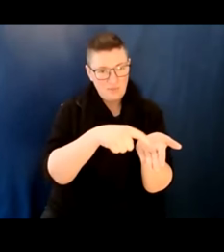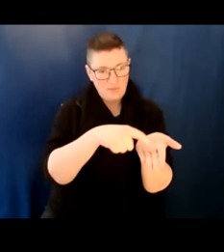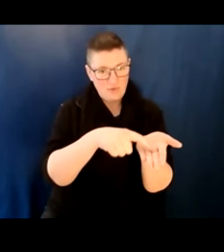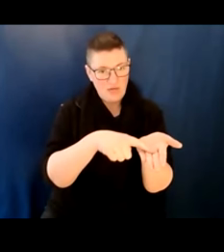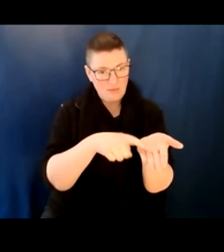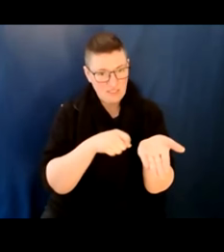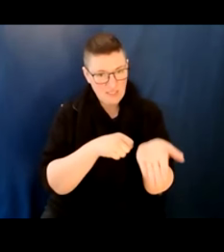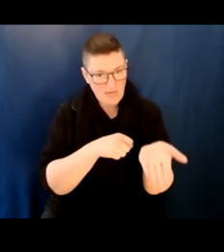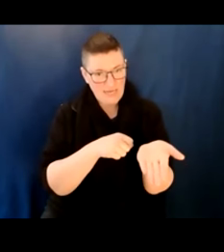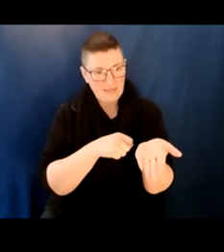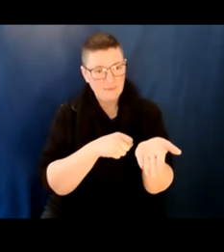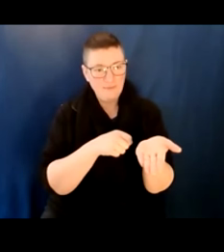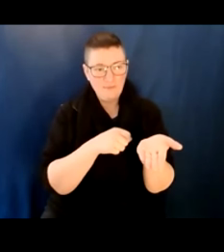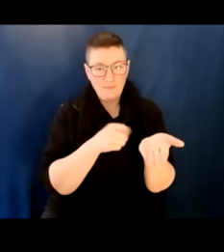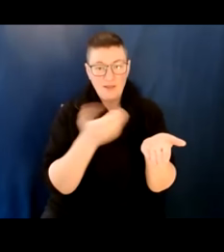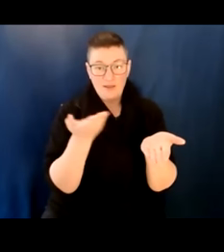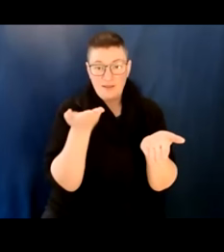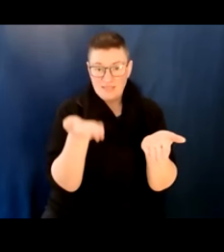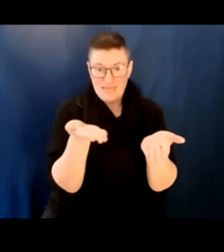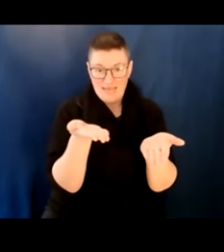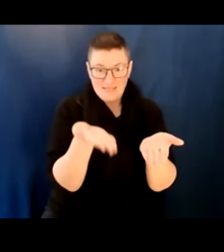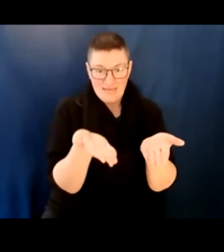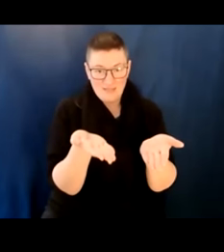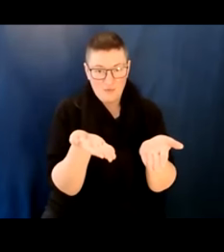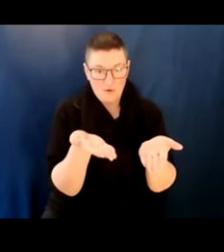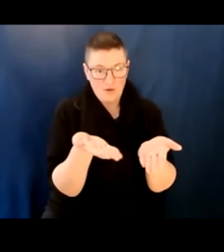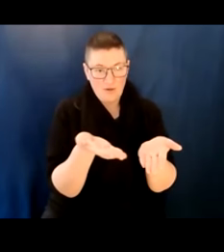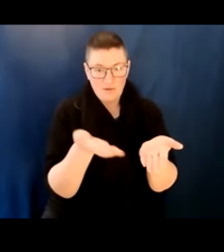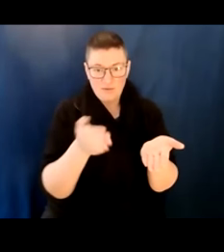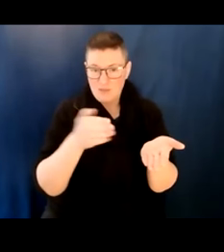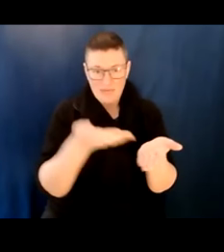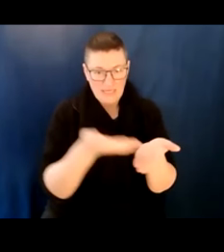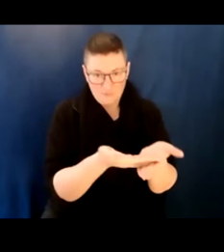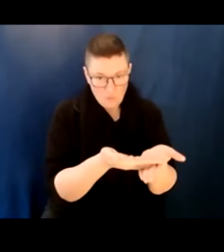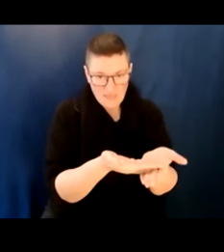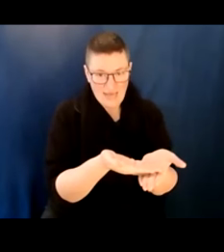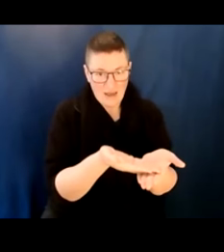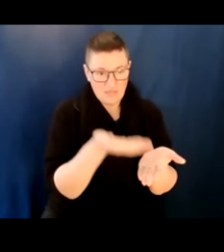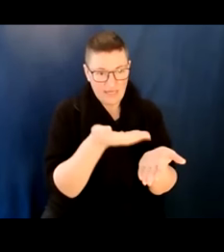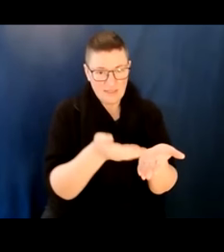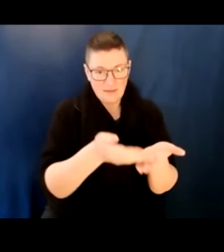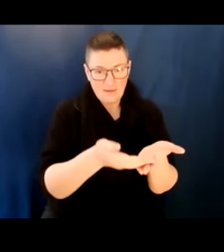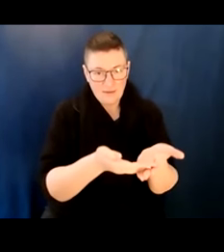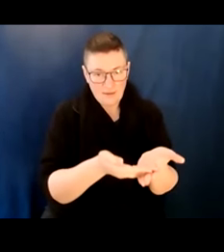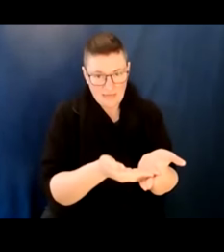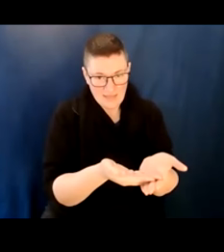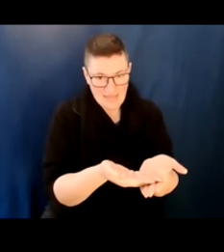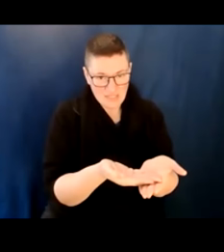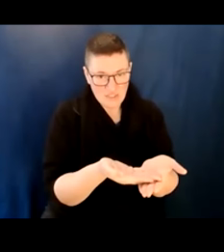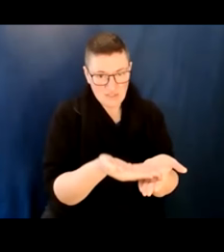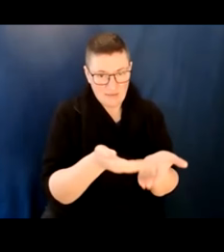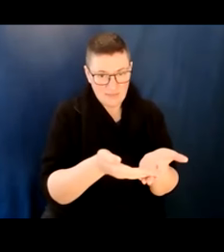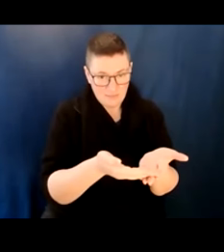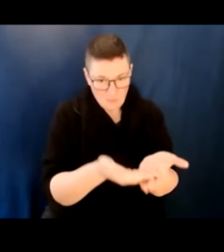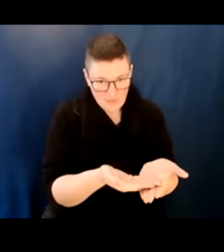the place where an object is located. This hand stands for a means of moving that object. And then the